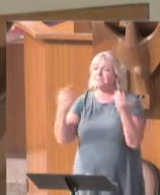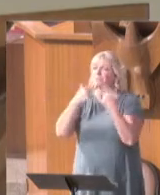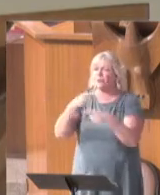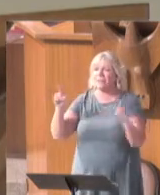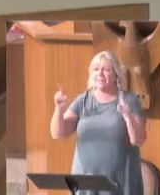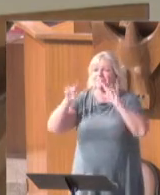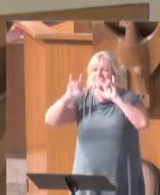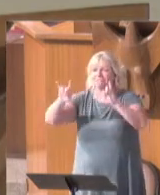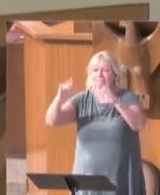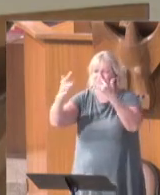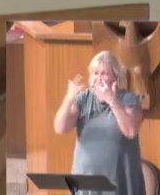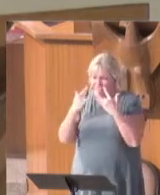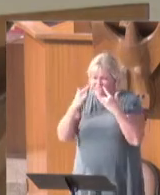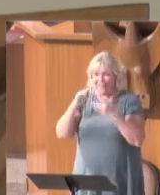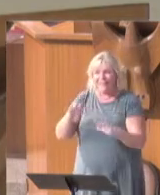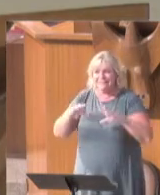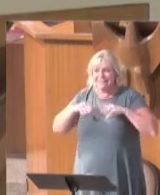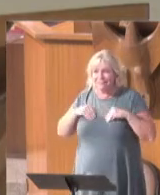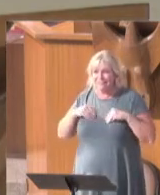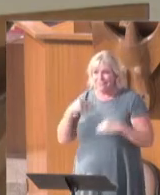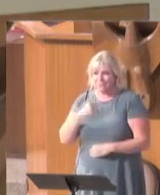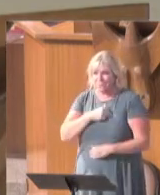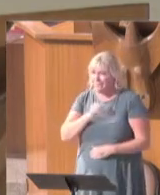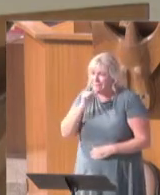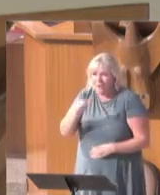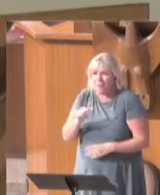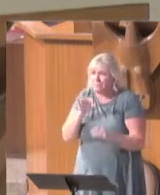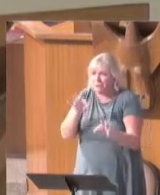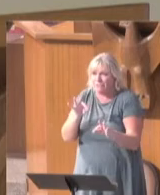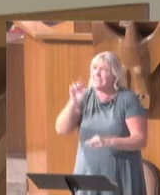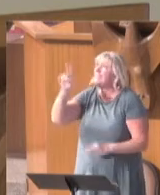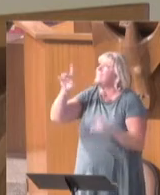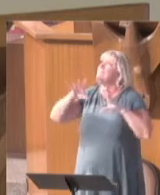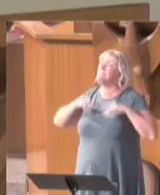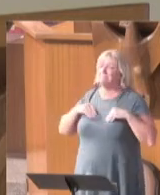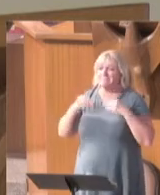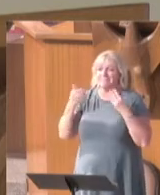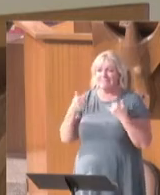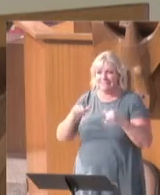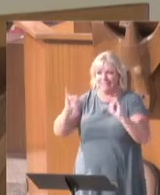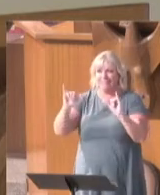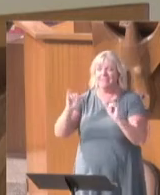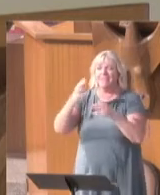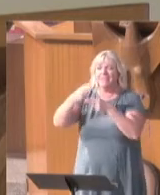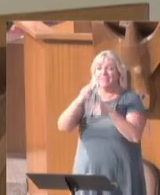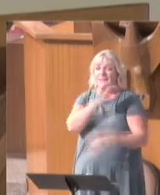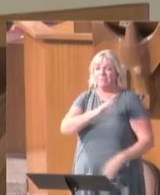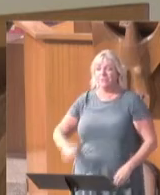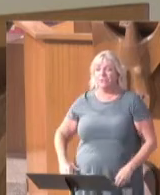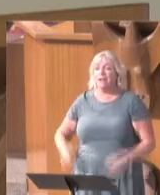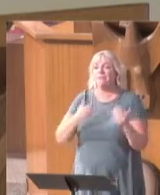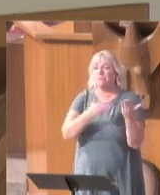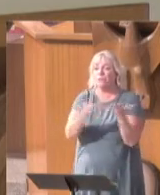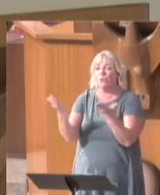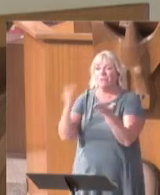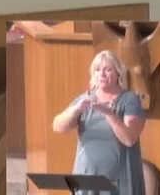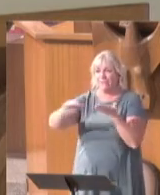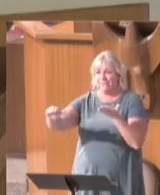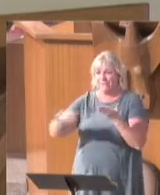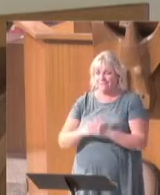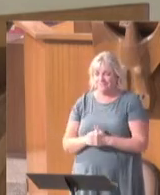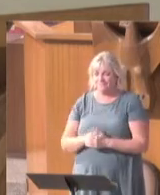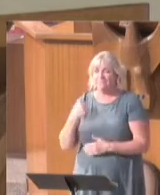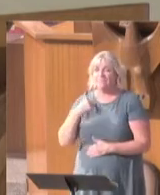and accepted in our imperfect states of being. In the name of Christ, we are forgiven. Let us